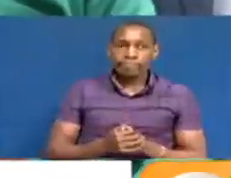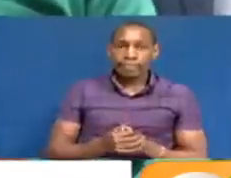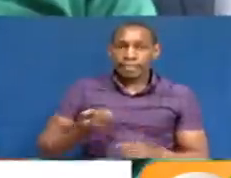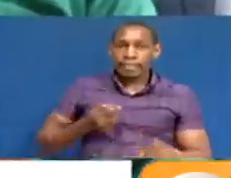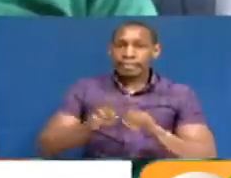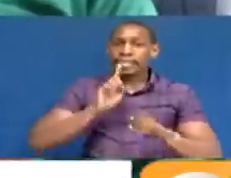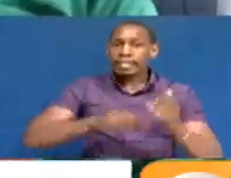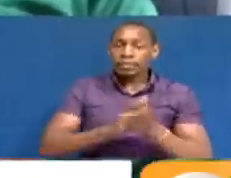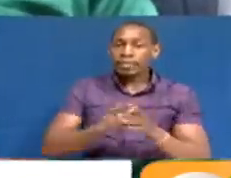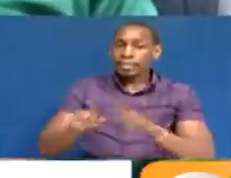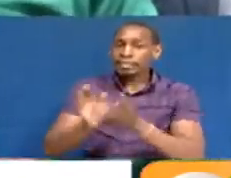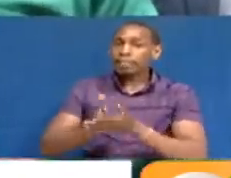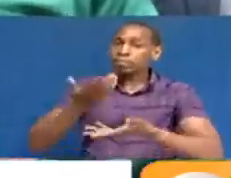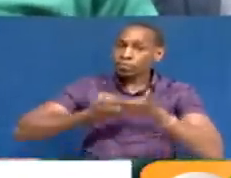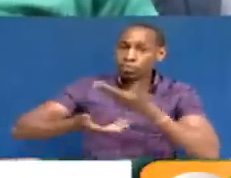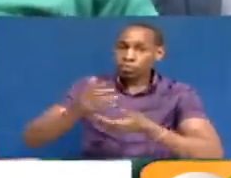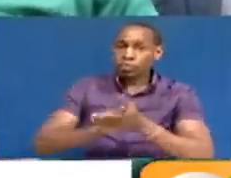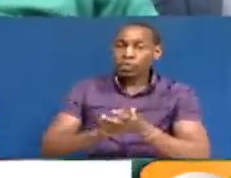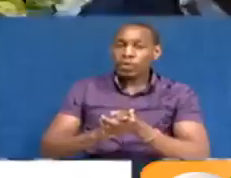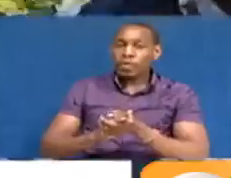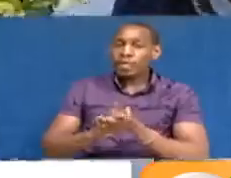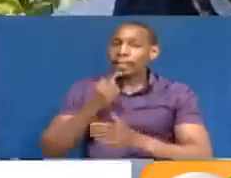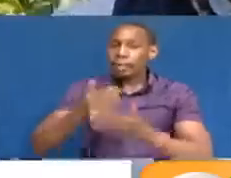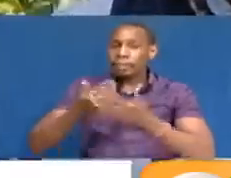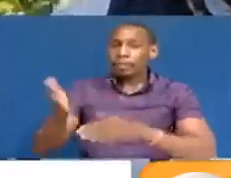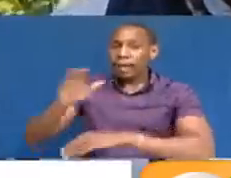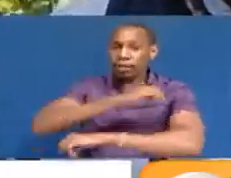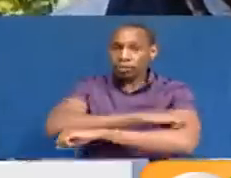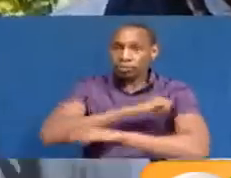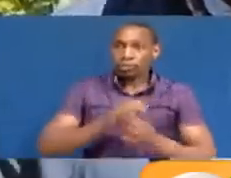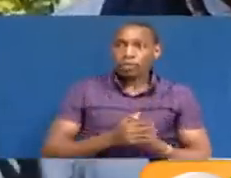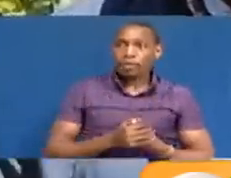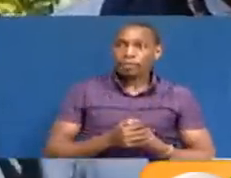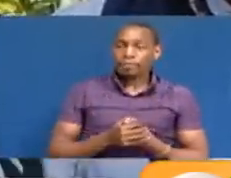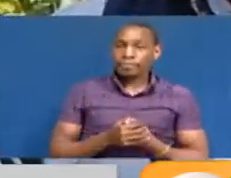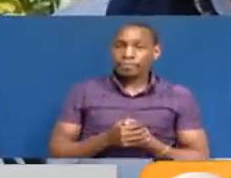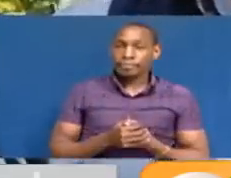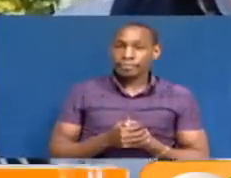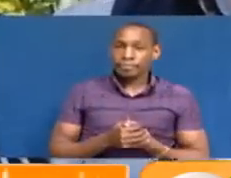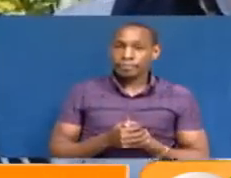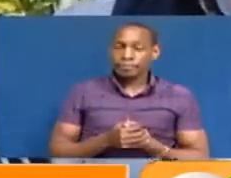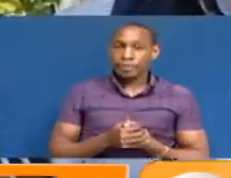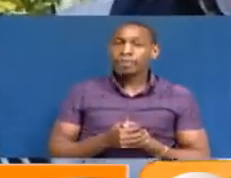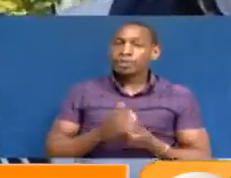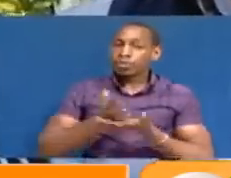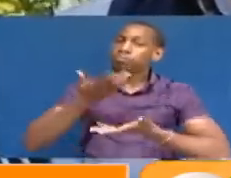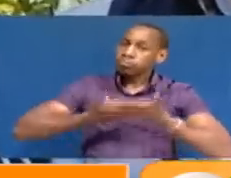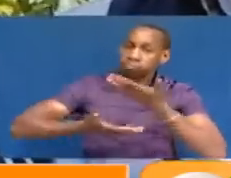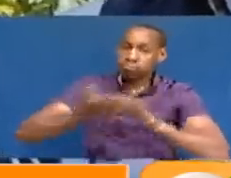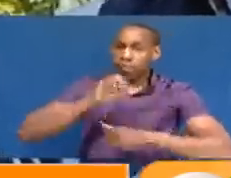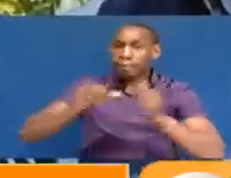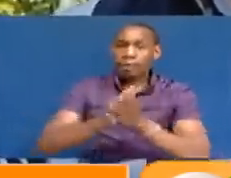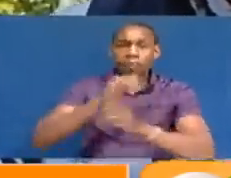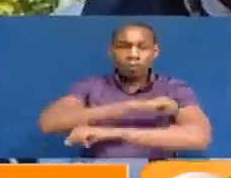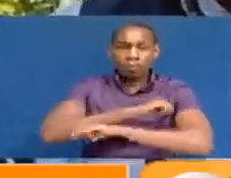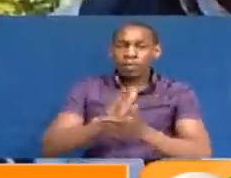She says she had also talked him into going back to school. Asking about school, if he was